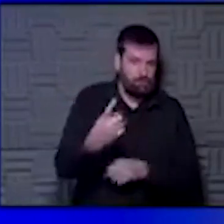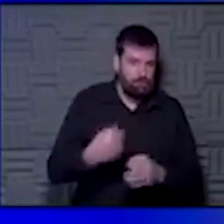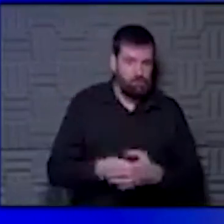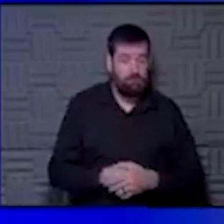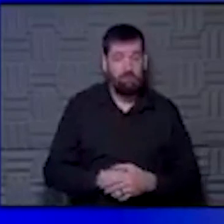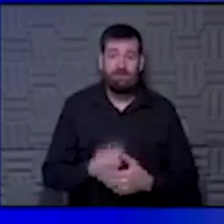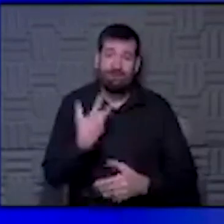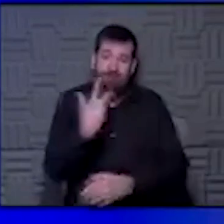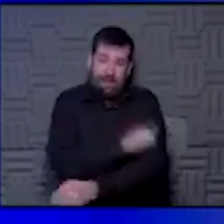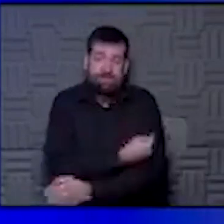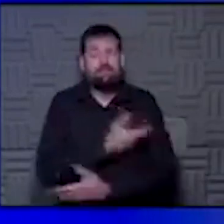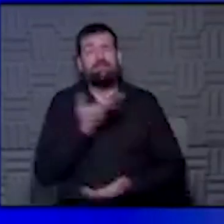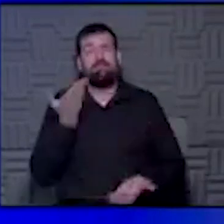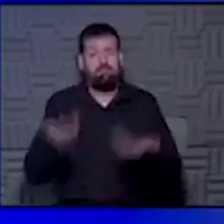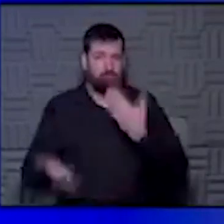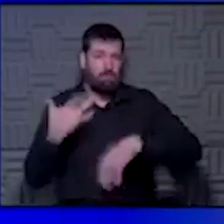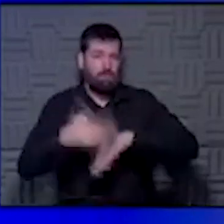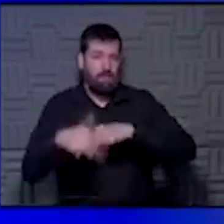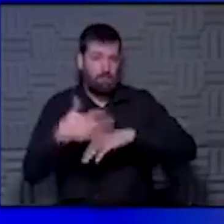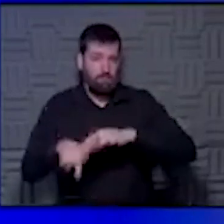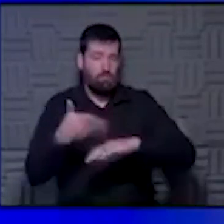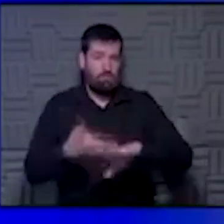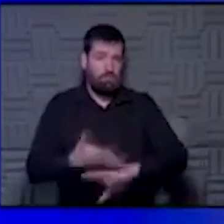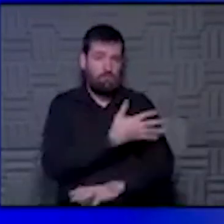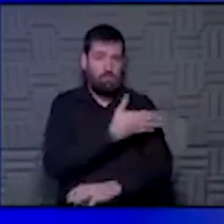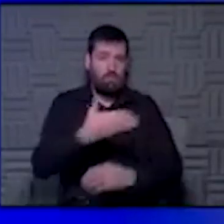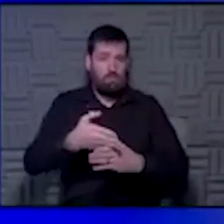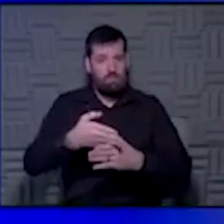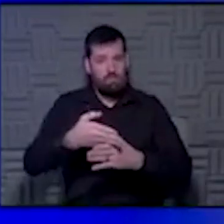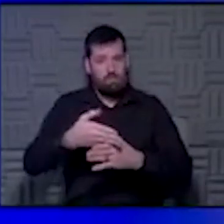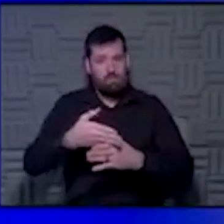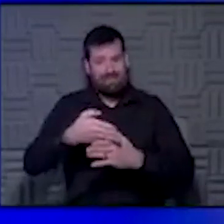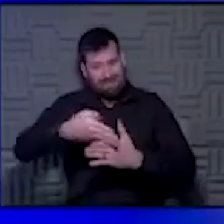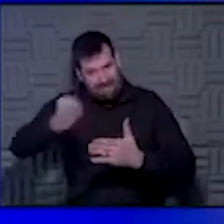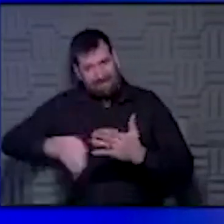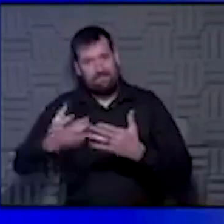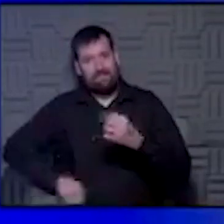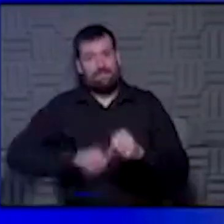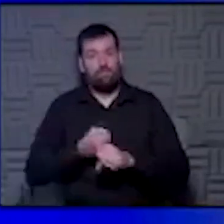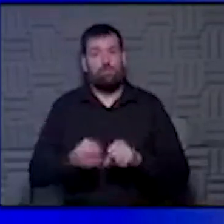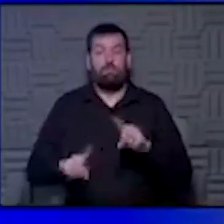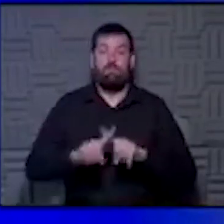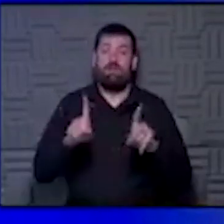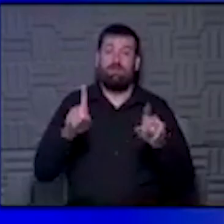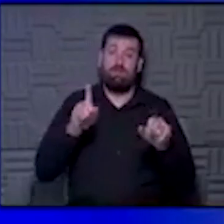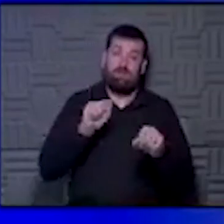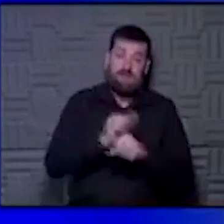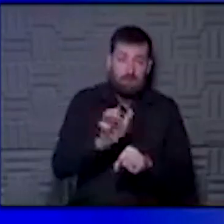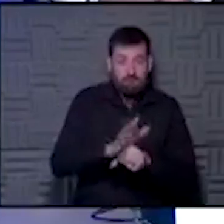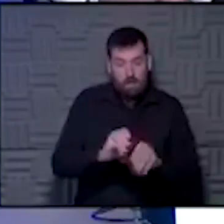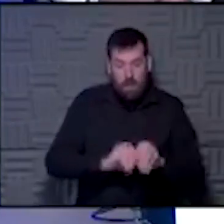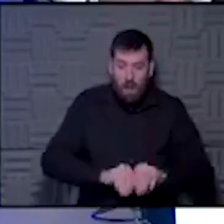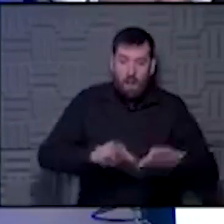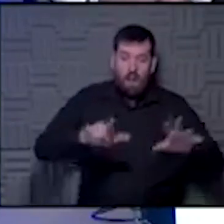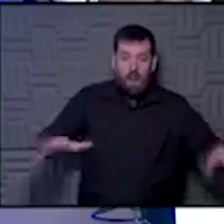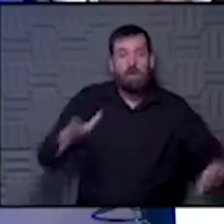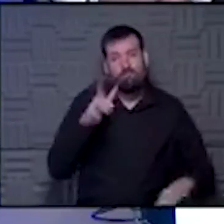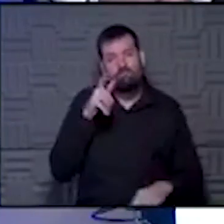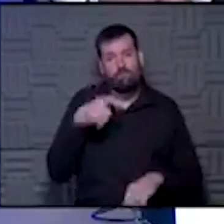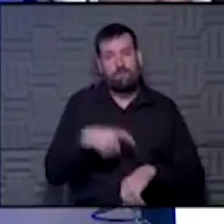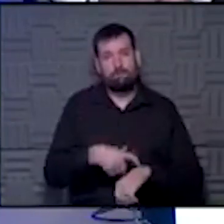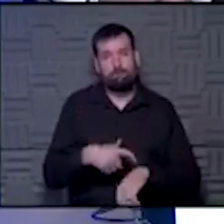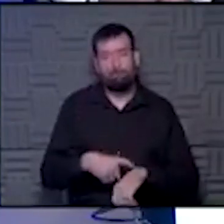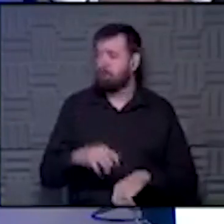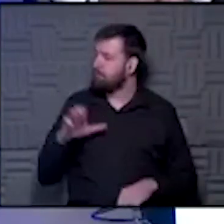will likely be available before the end of the year, but to have a large-scale vaccination, it will take time.